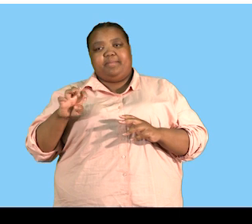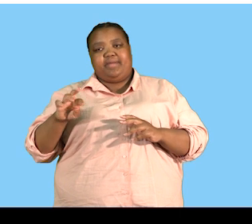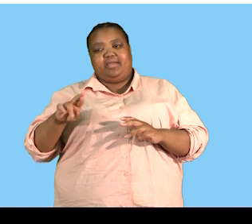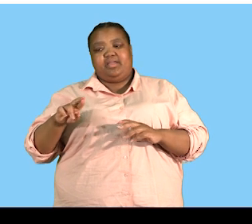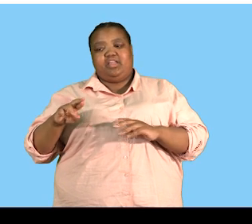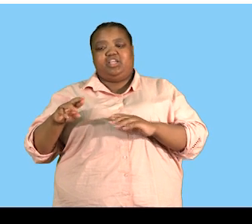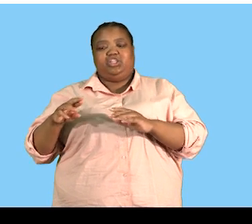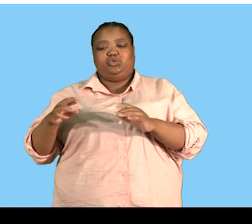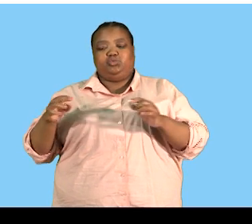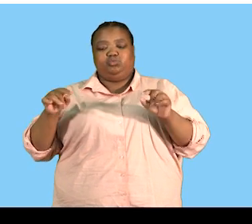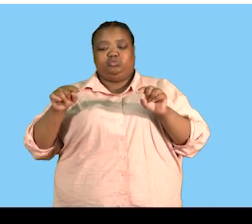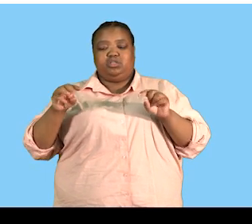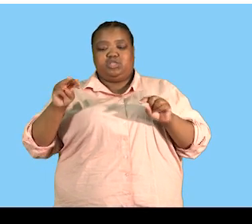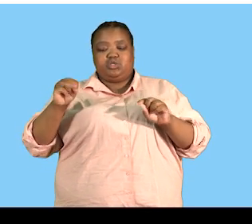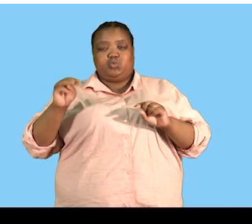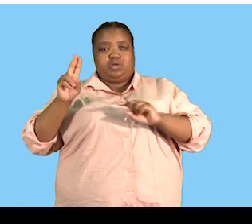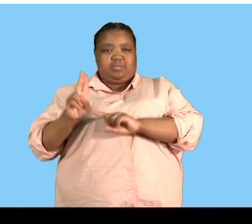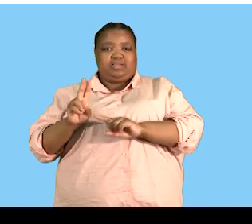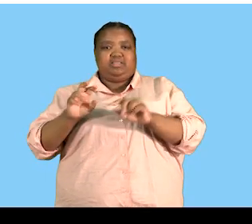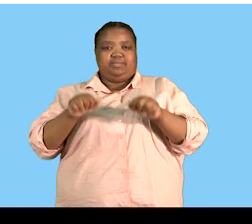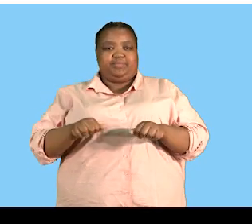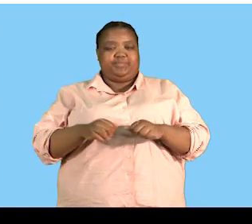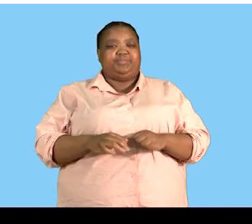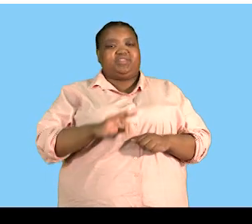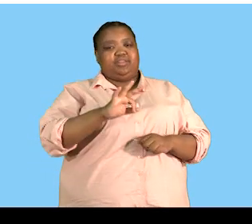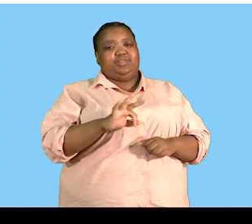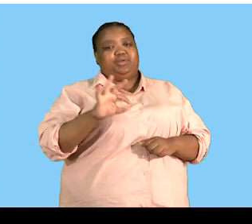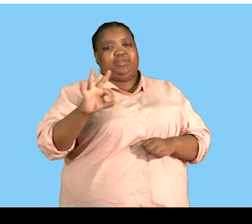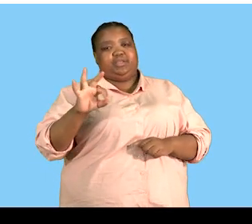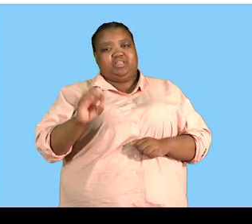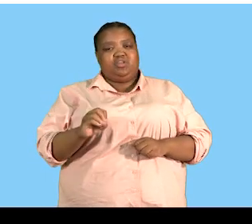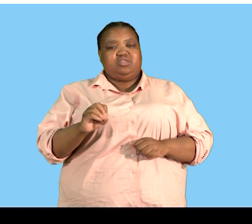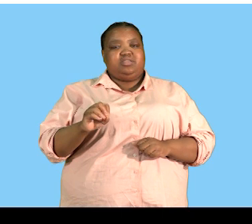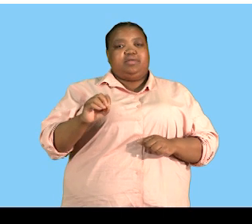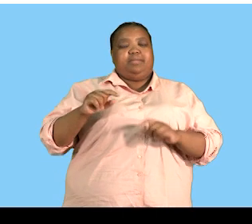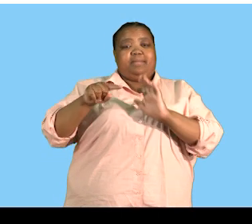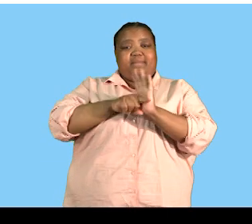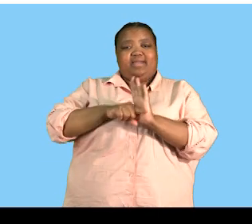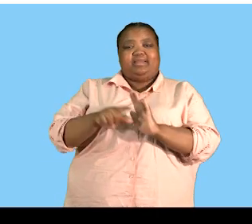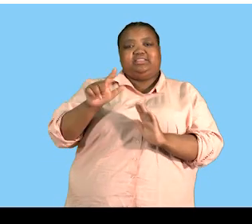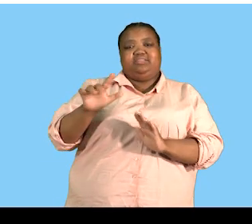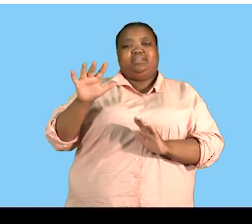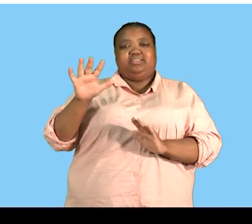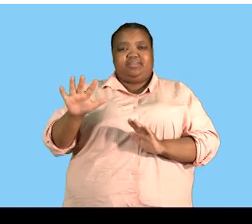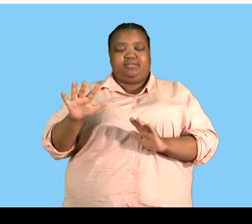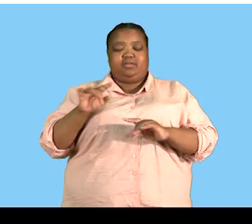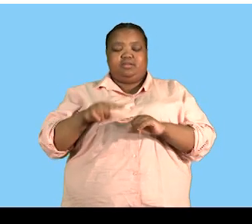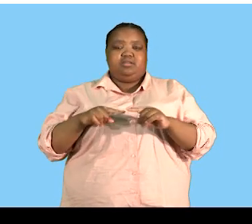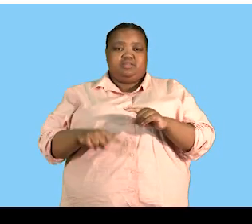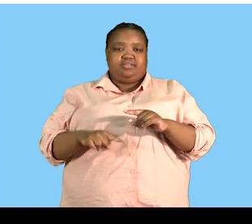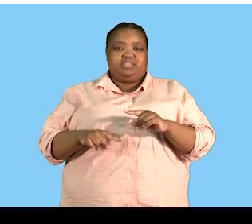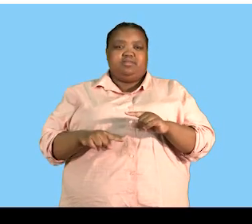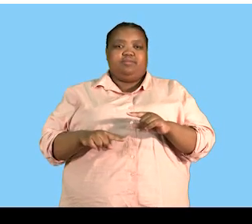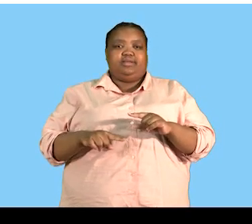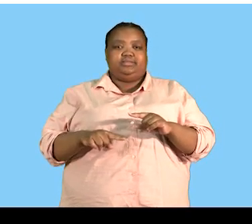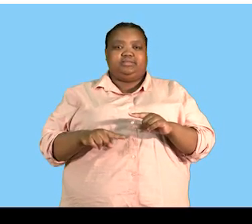3,300 minus the bricks not used, 75, divided by the number